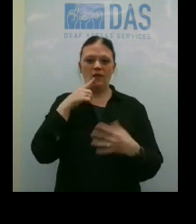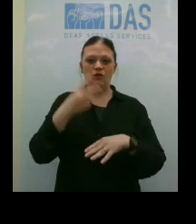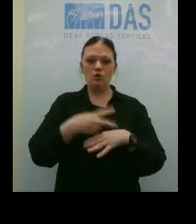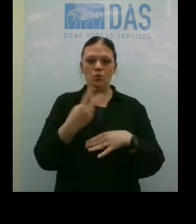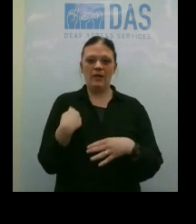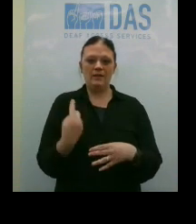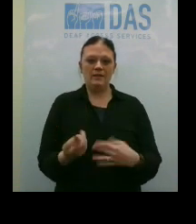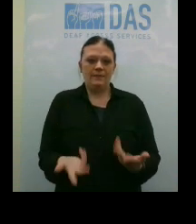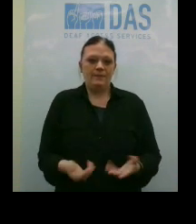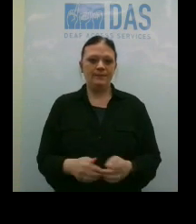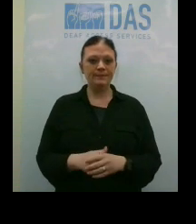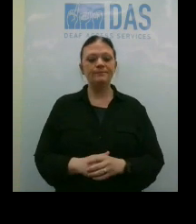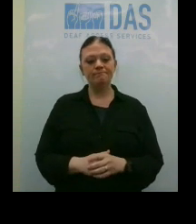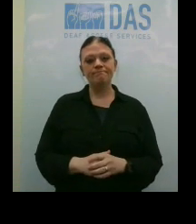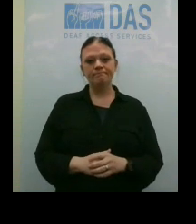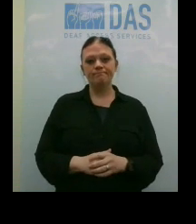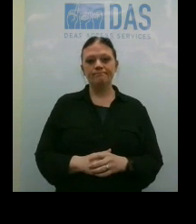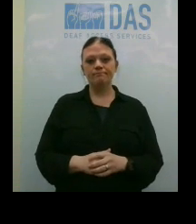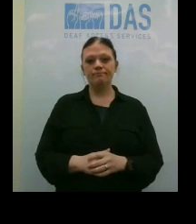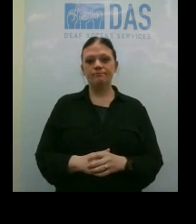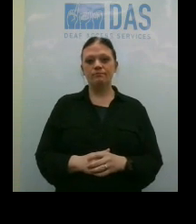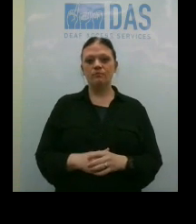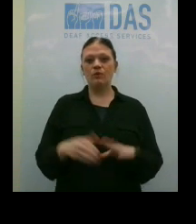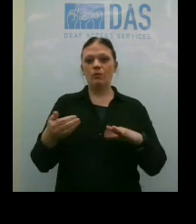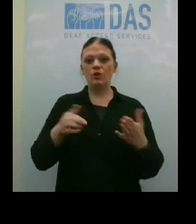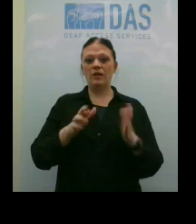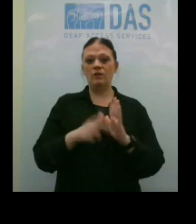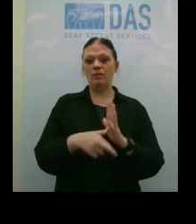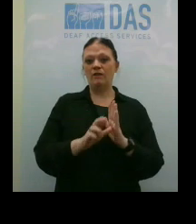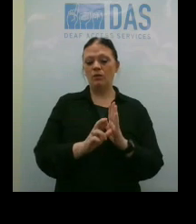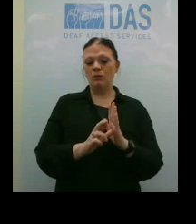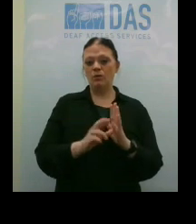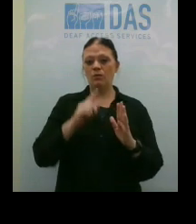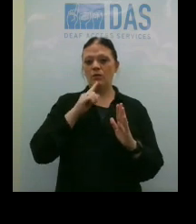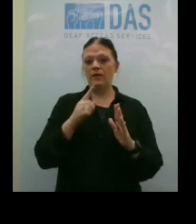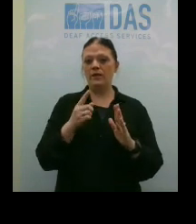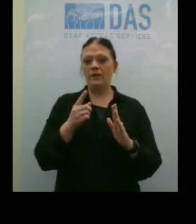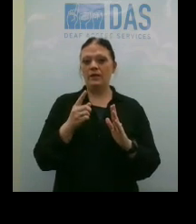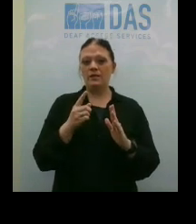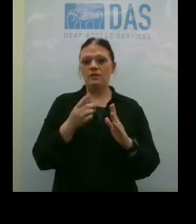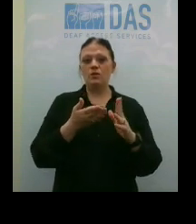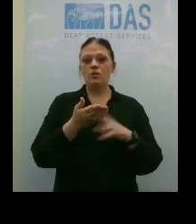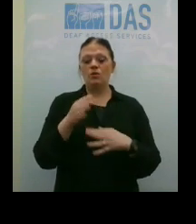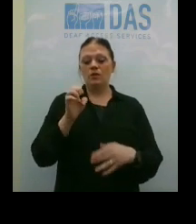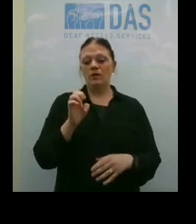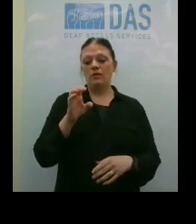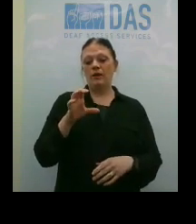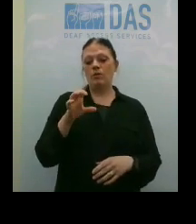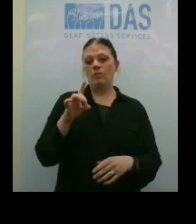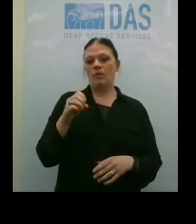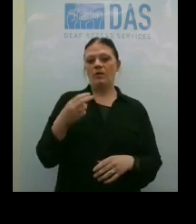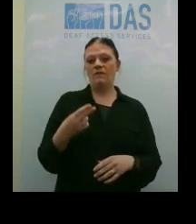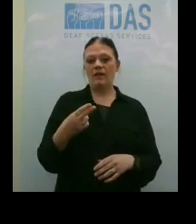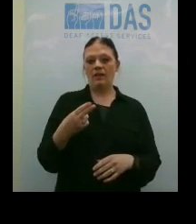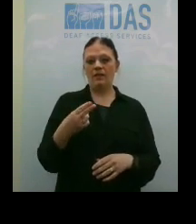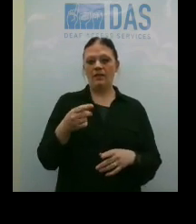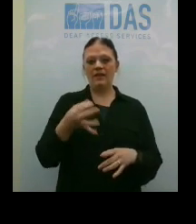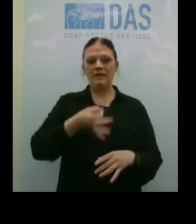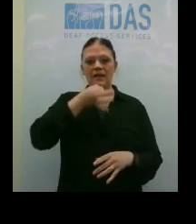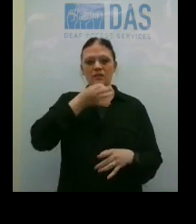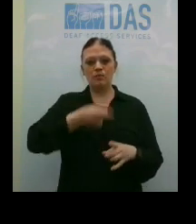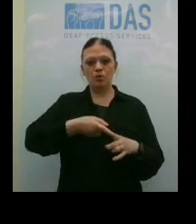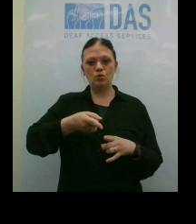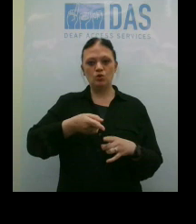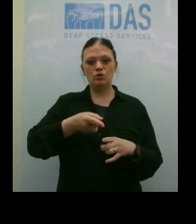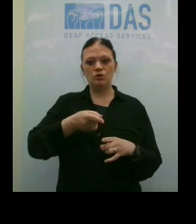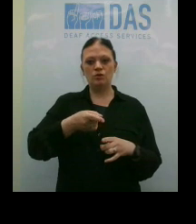days. Mortality review was performed by our Erie County Department of Health epidemiological staff